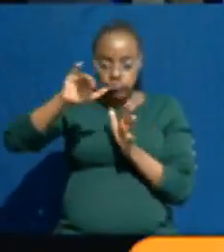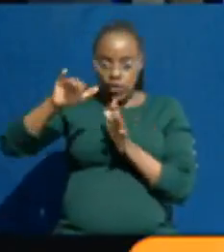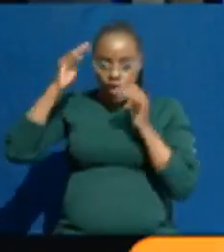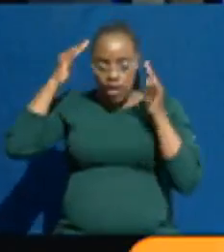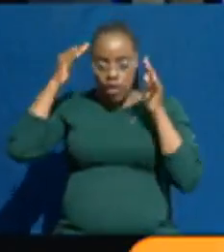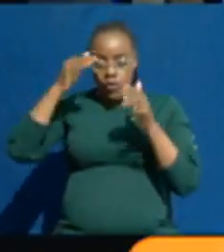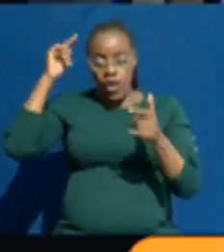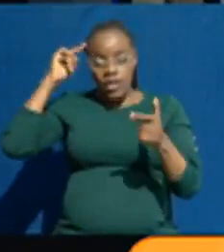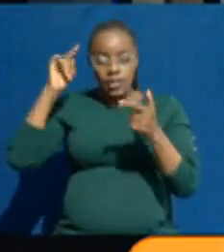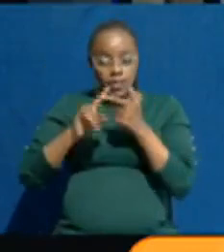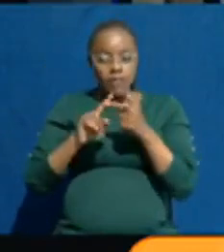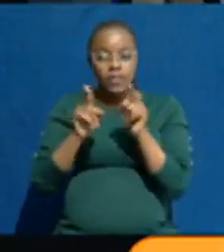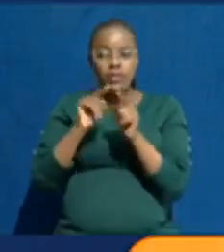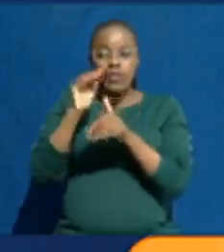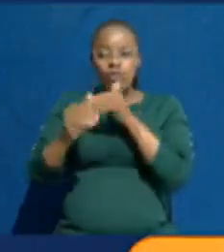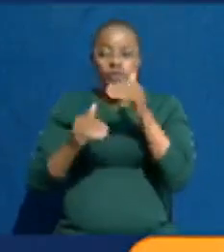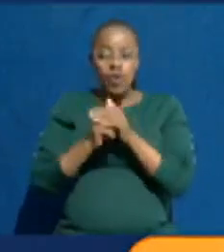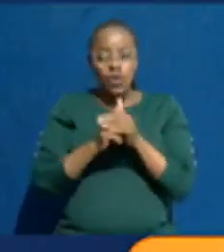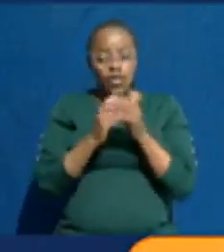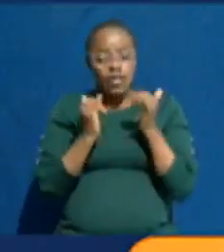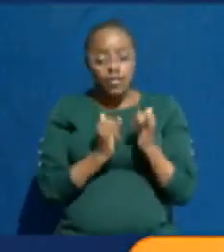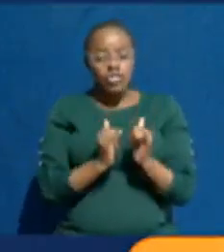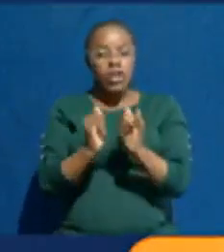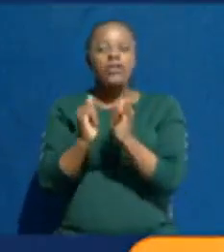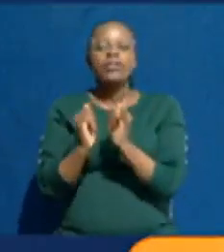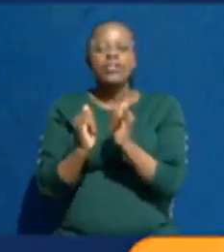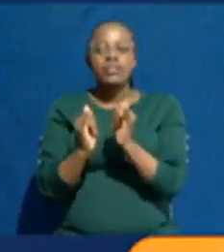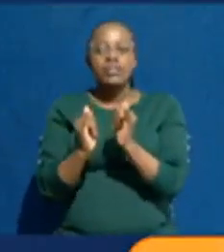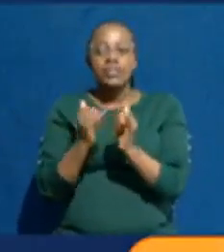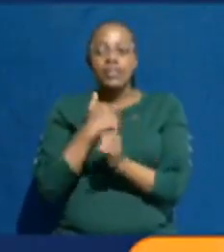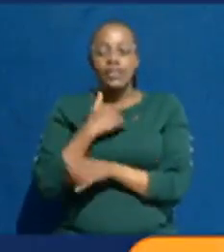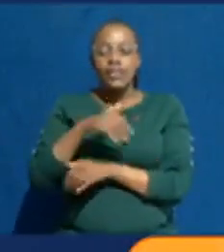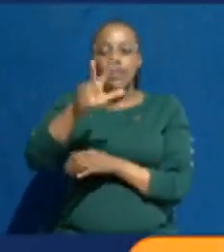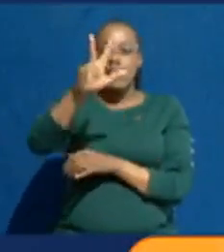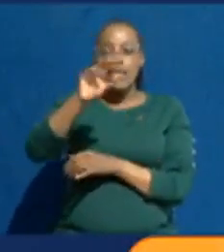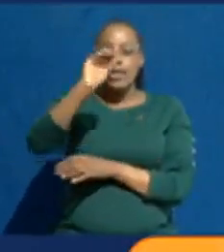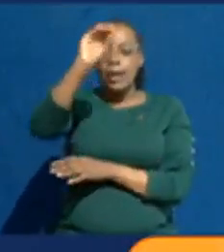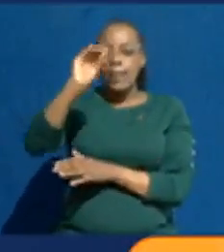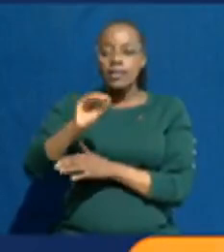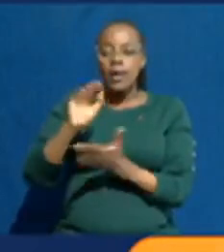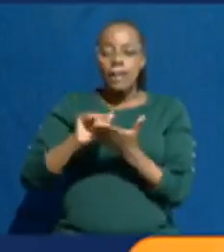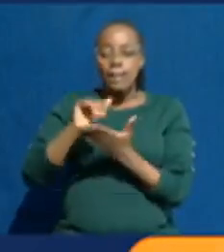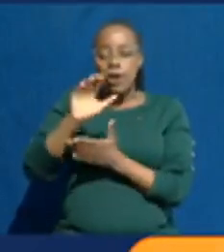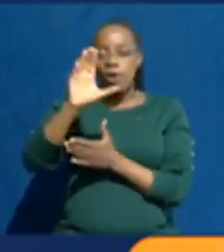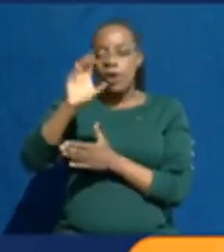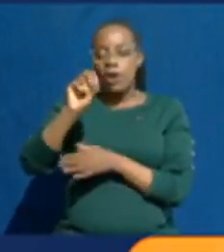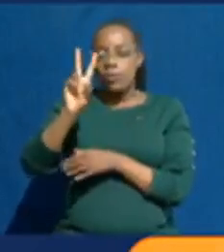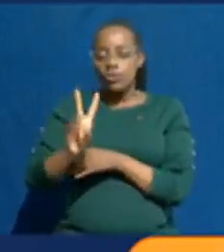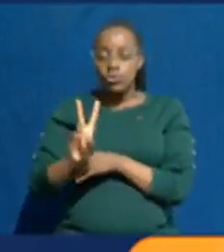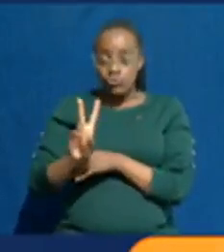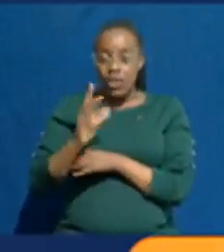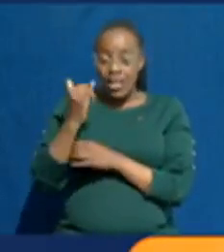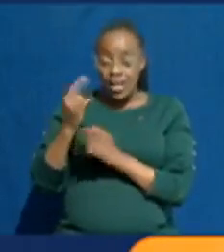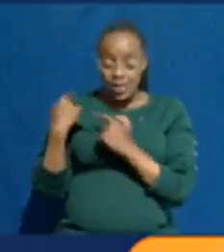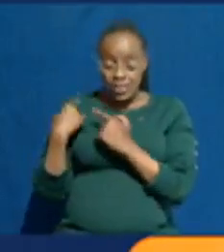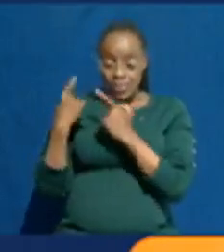good. Despite all the attention, there is 30% more carbon dioxide in the atmosphere